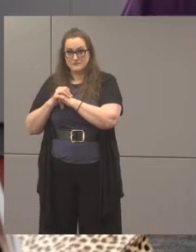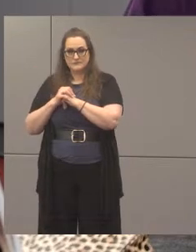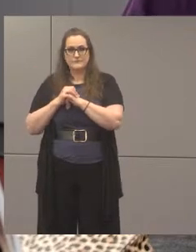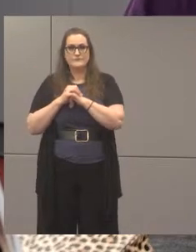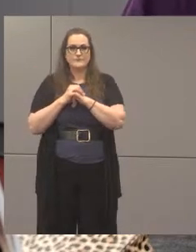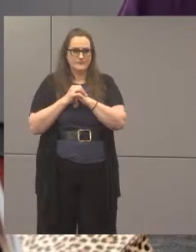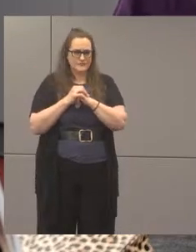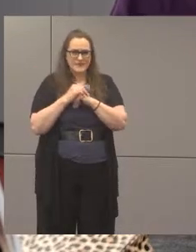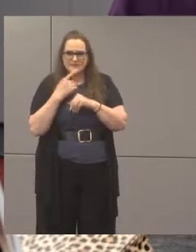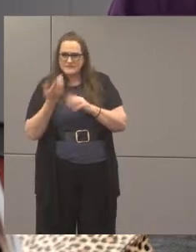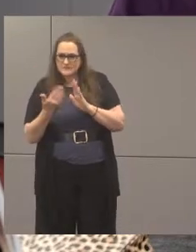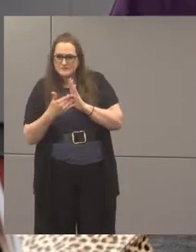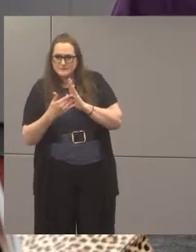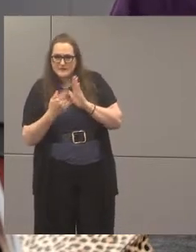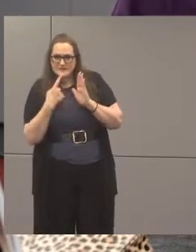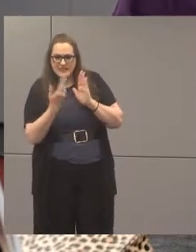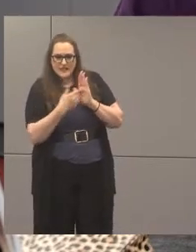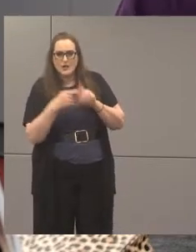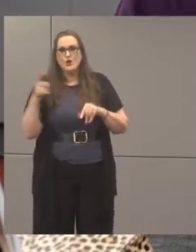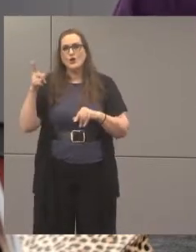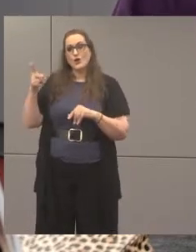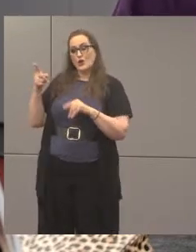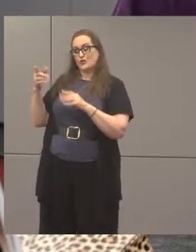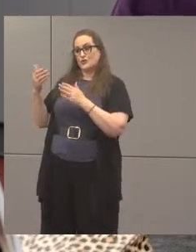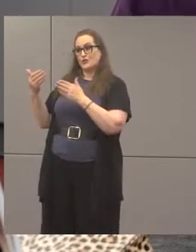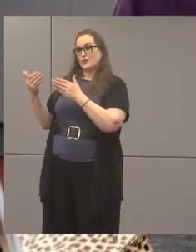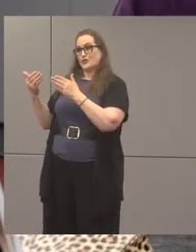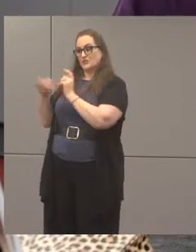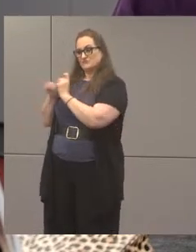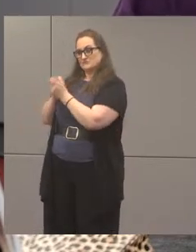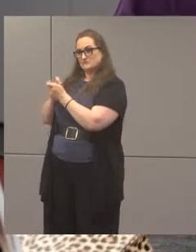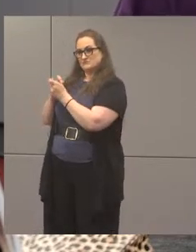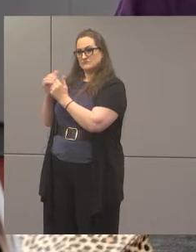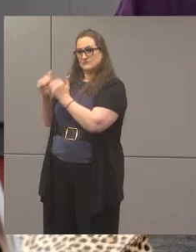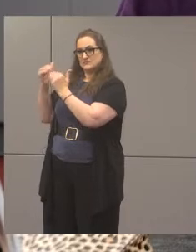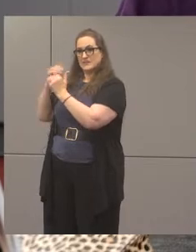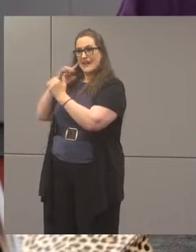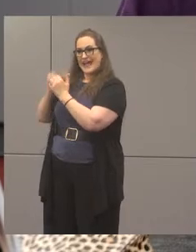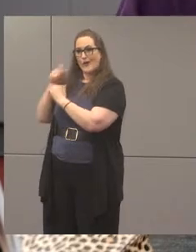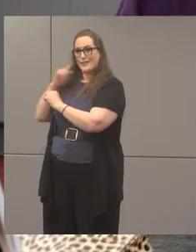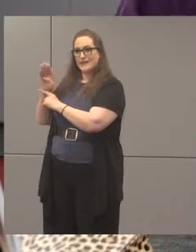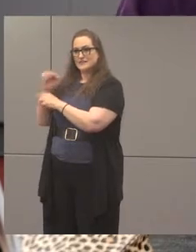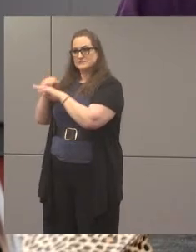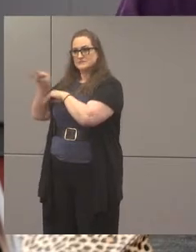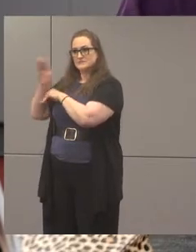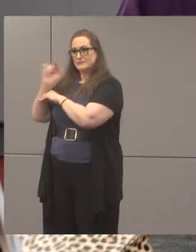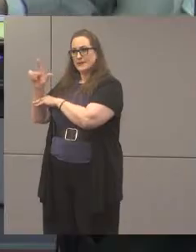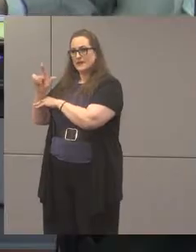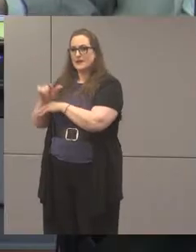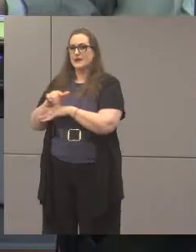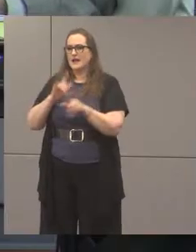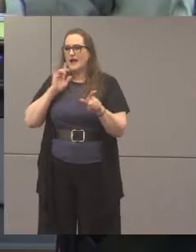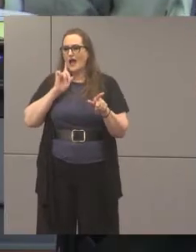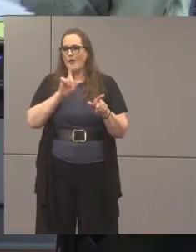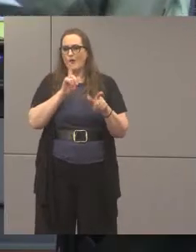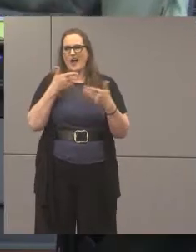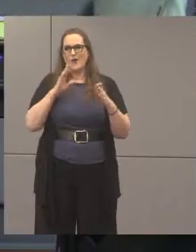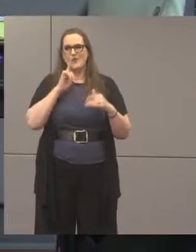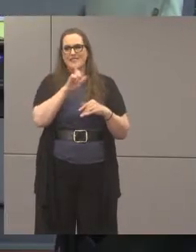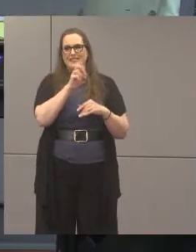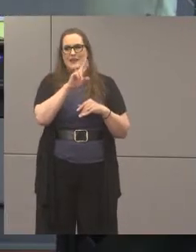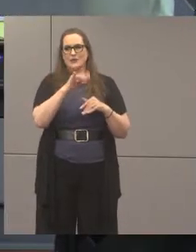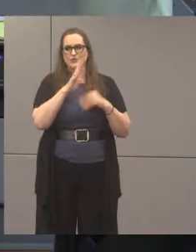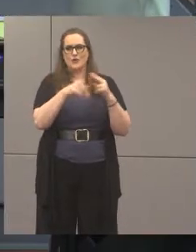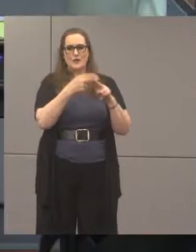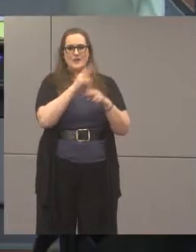Say Is that again. correct? They're updating how they bill out the I'm gonna license? Is it, Larry talked about that with